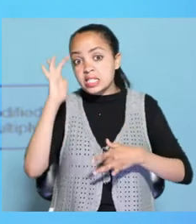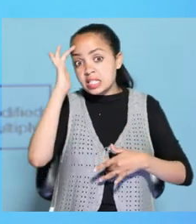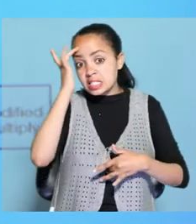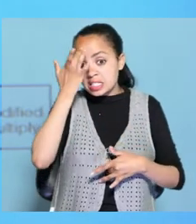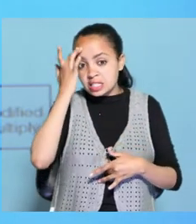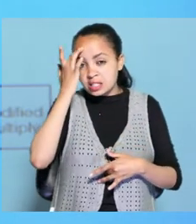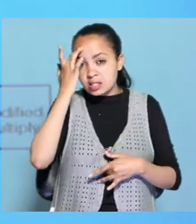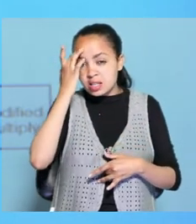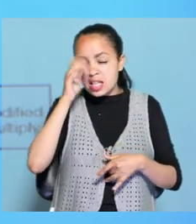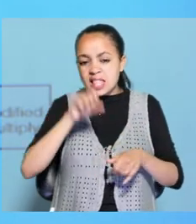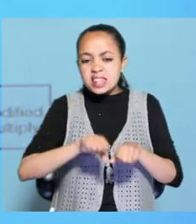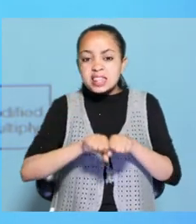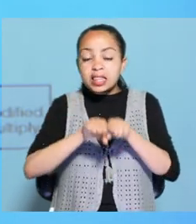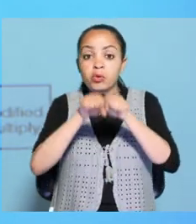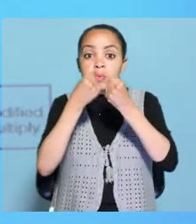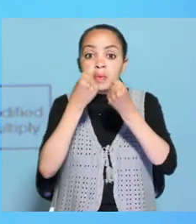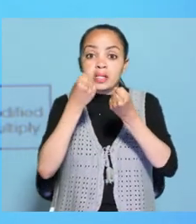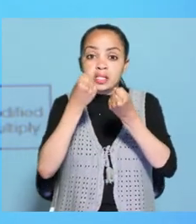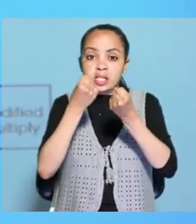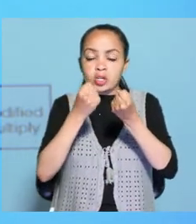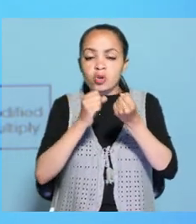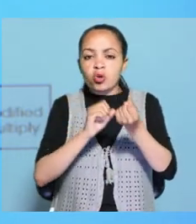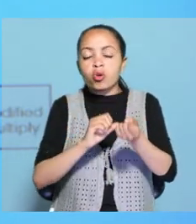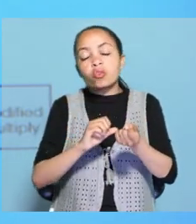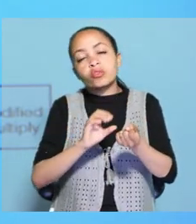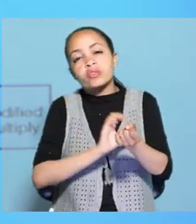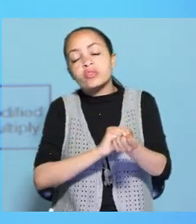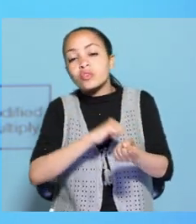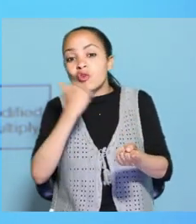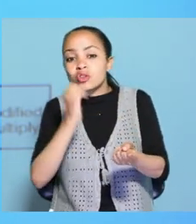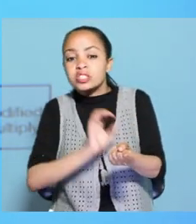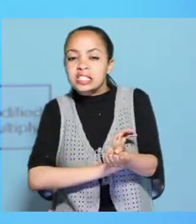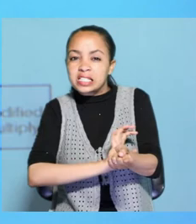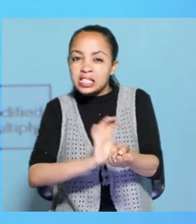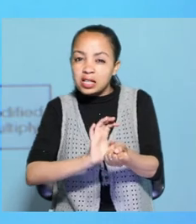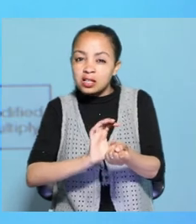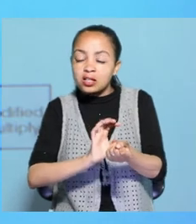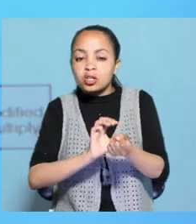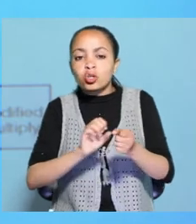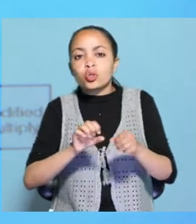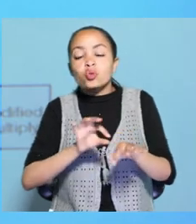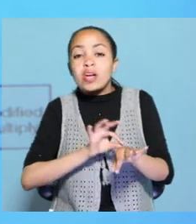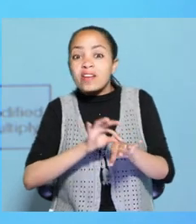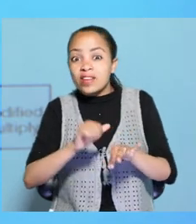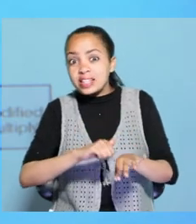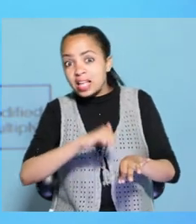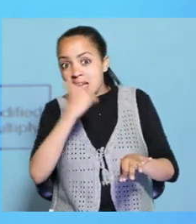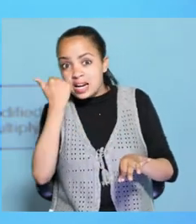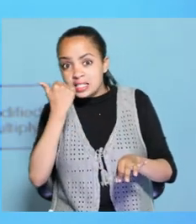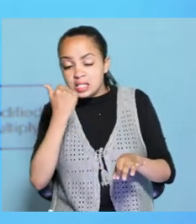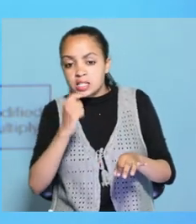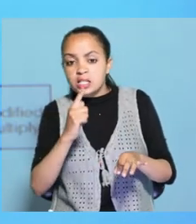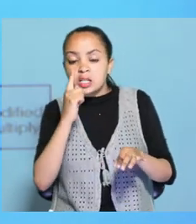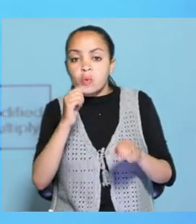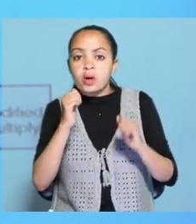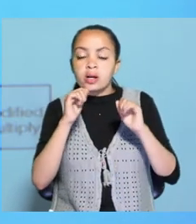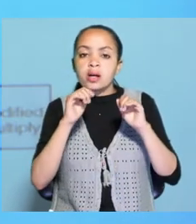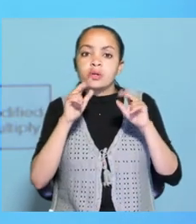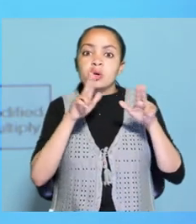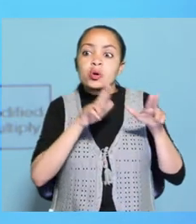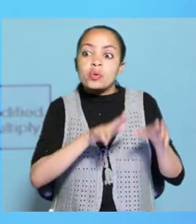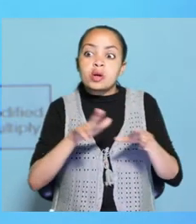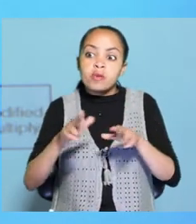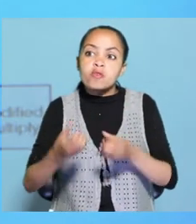one, bursting host cell and release by a chronic release to infect another this one, whereas this one can remain for